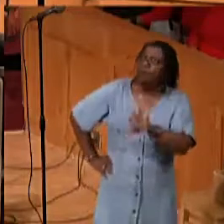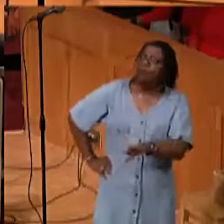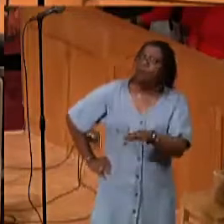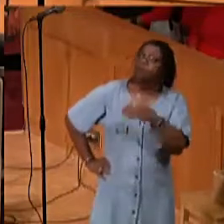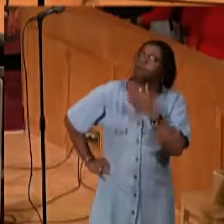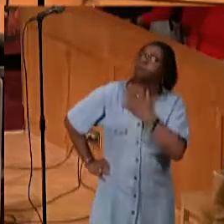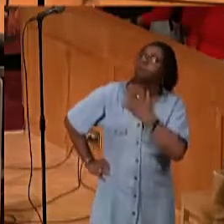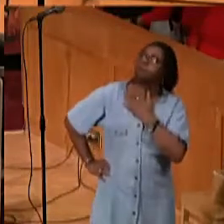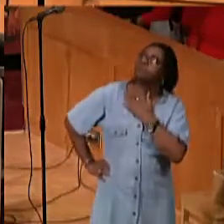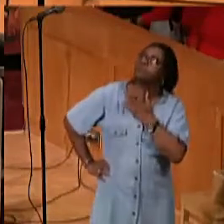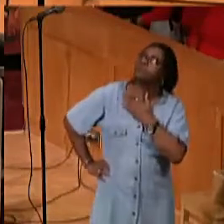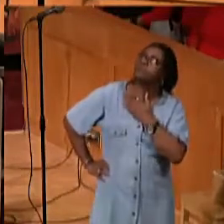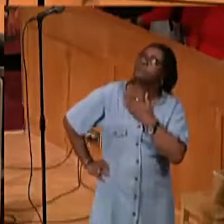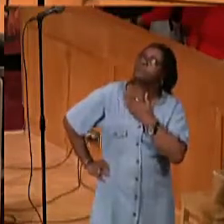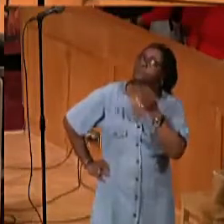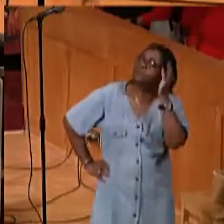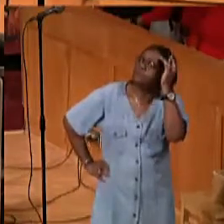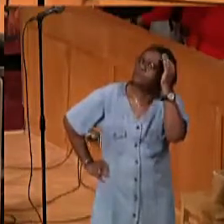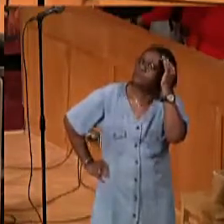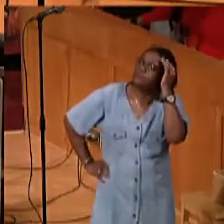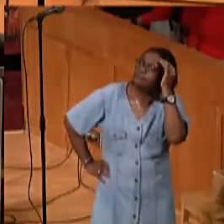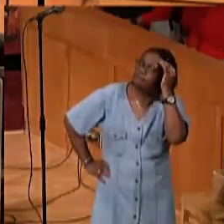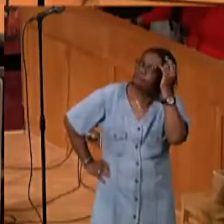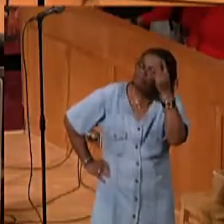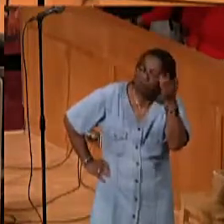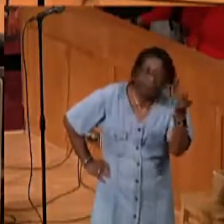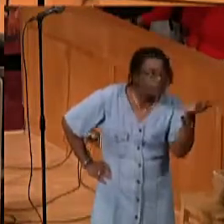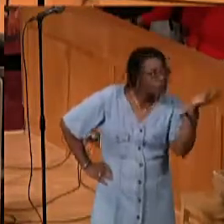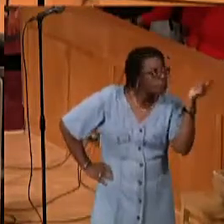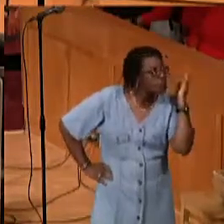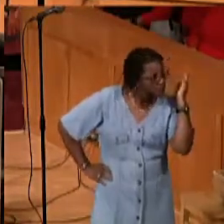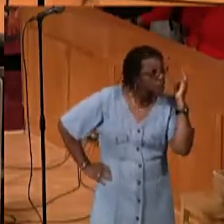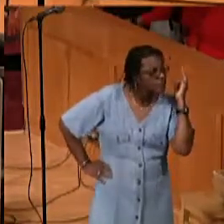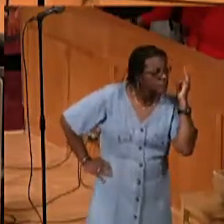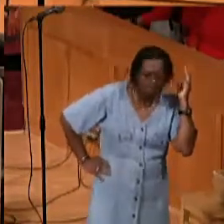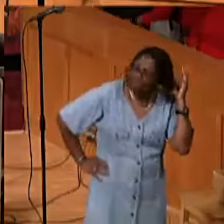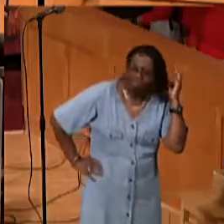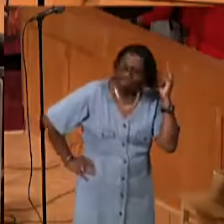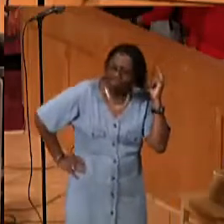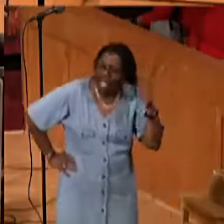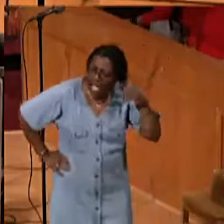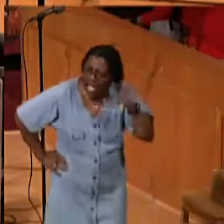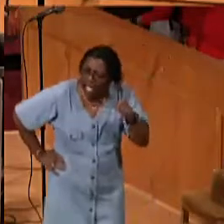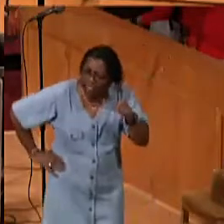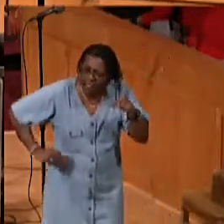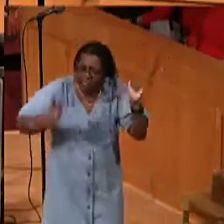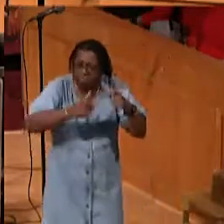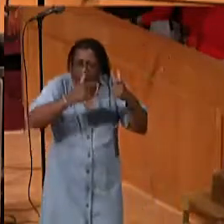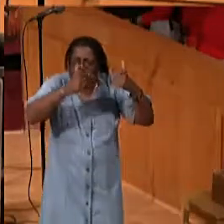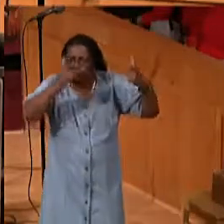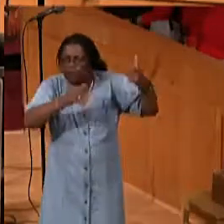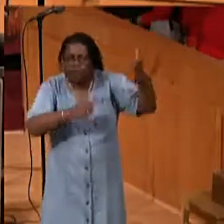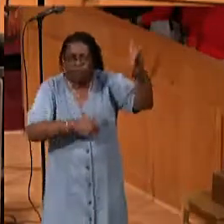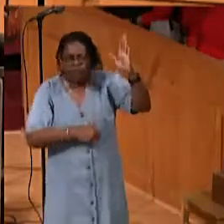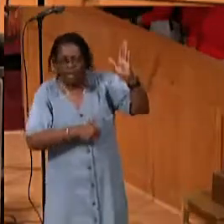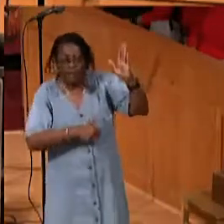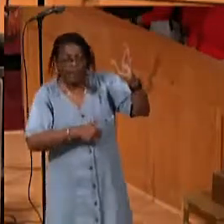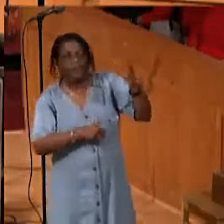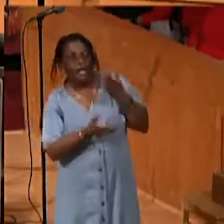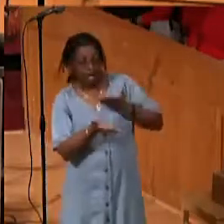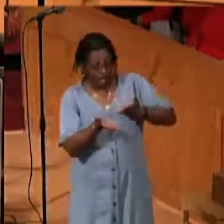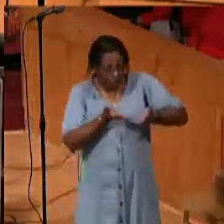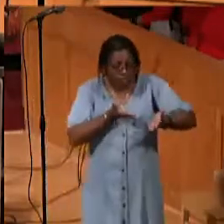got to enlarge him, Brother Ray. I got to let people know, amen, the God that I serve has